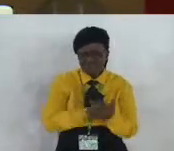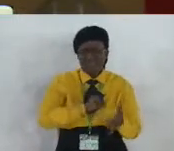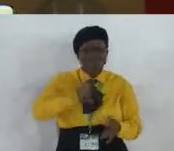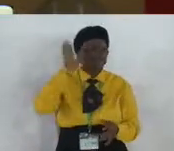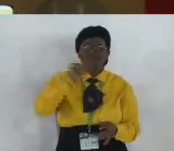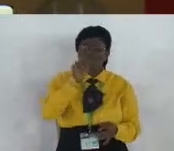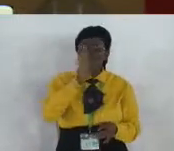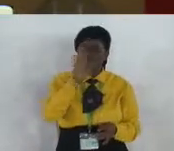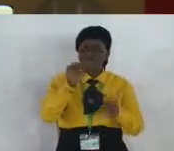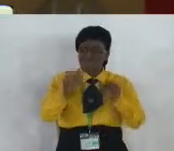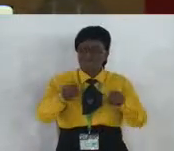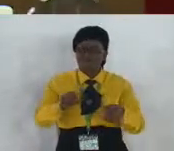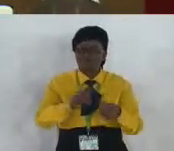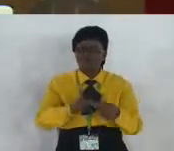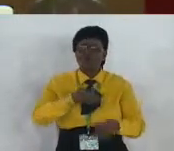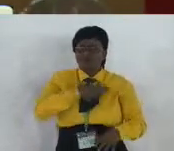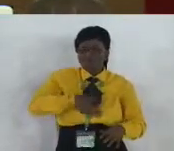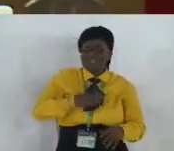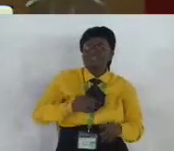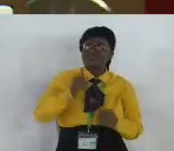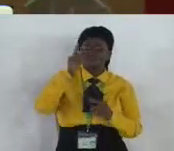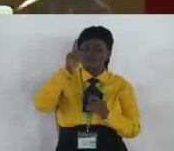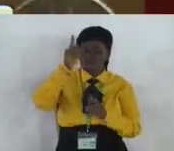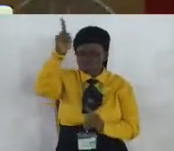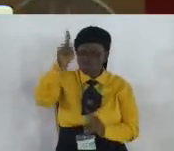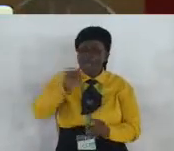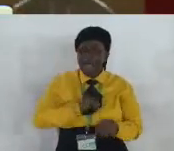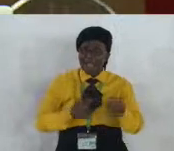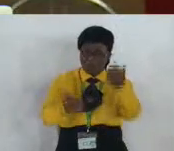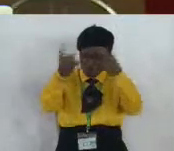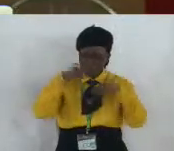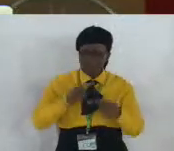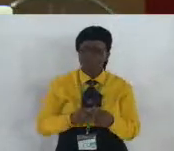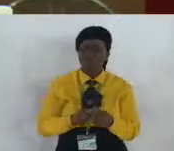you. I've come to report him.